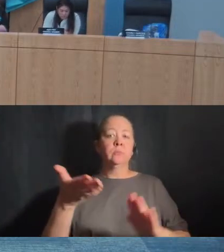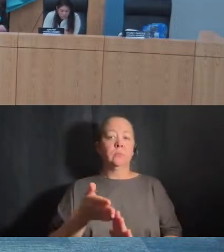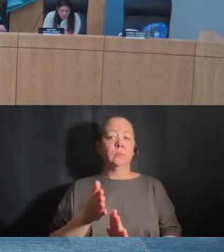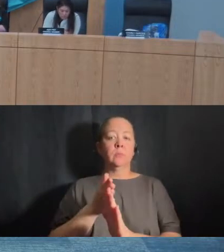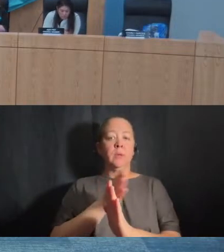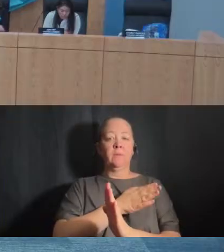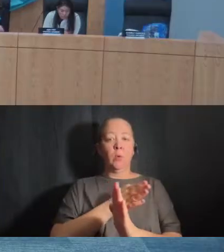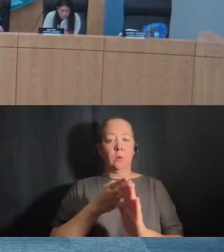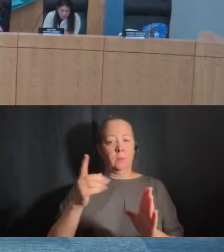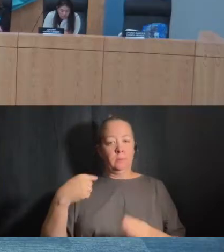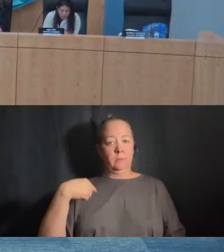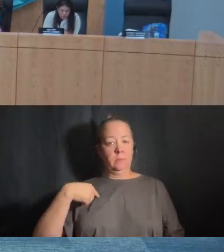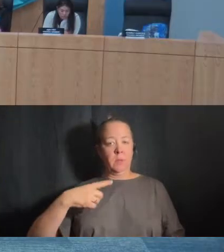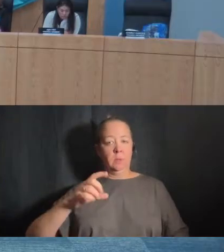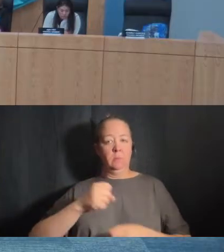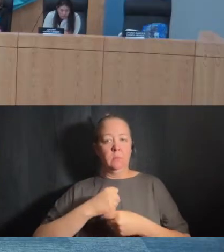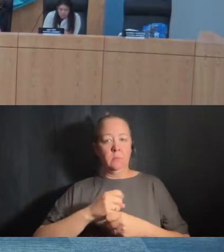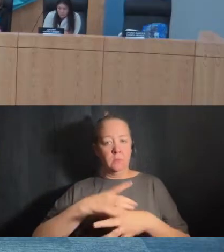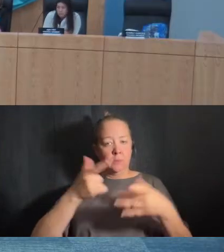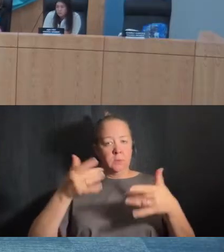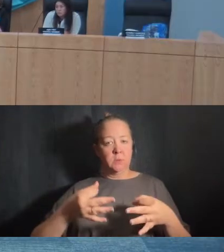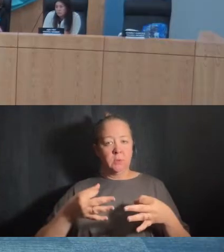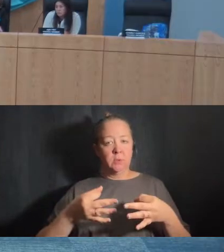making a decision regarding,